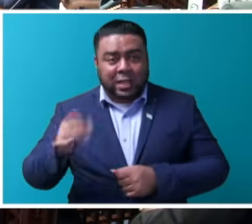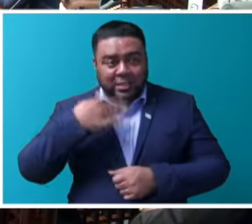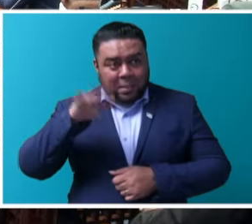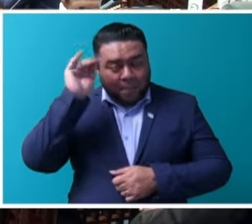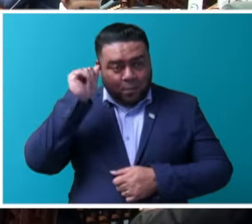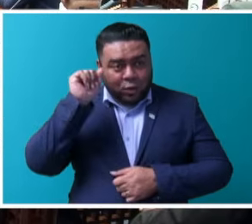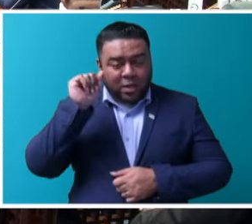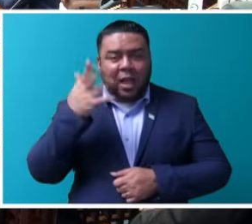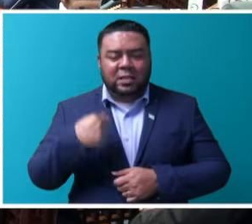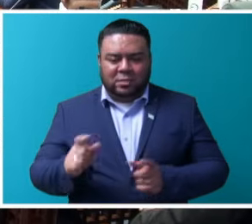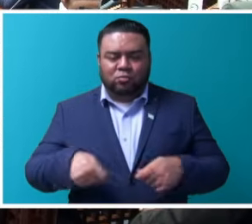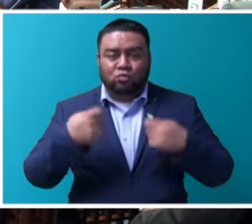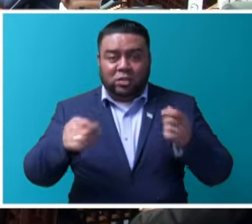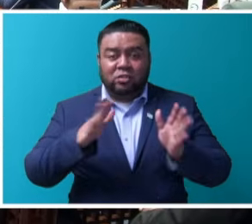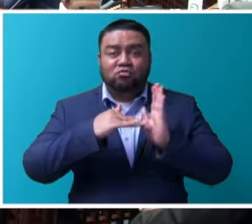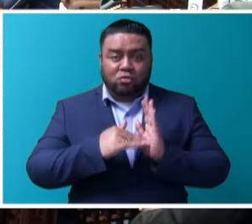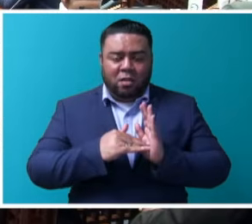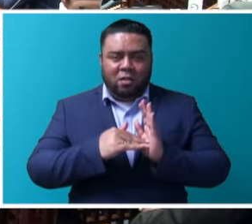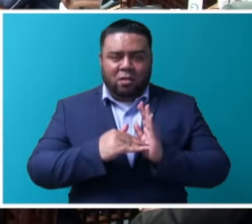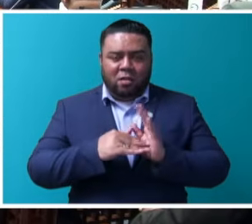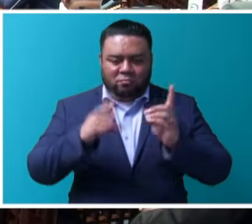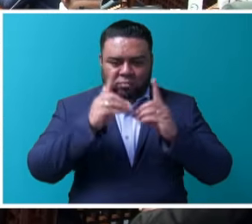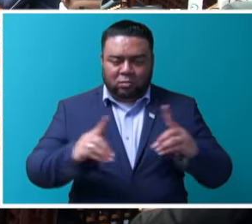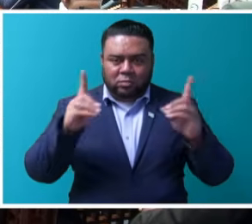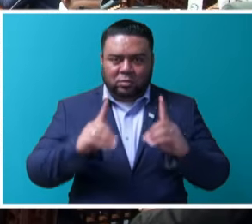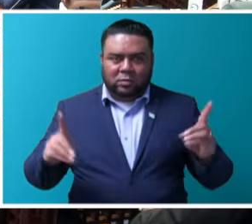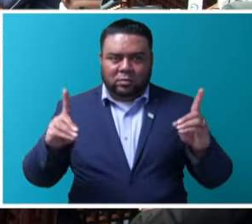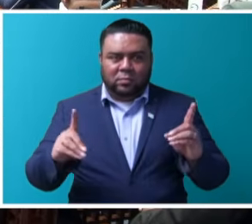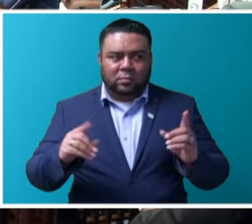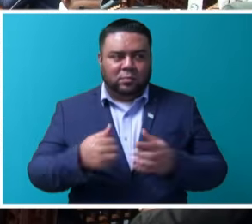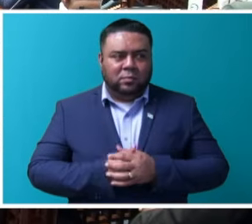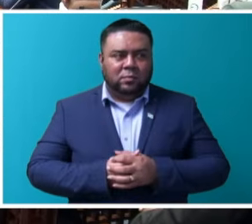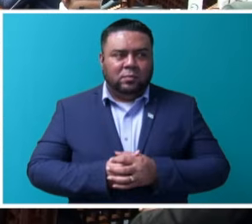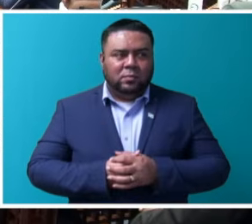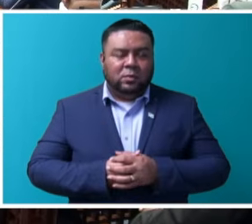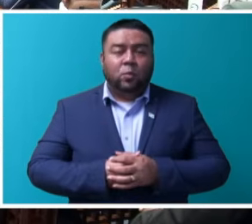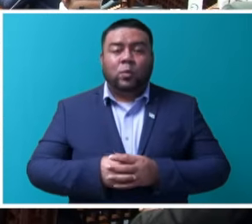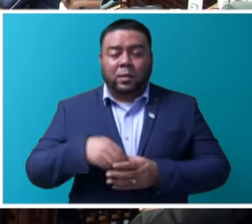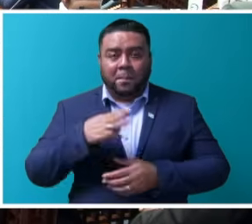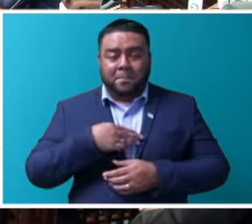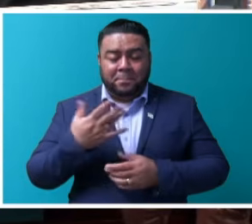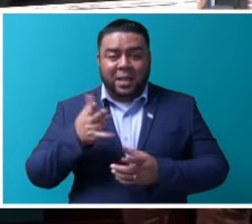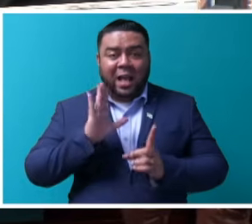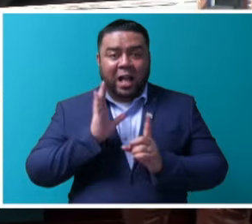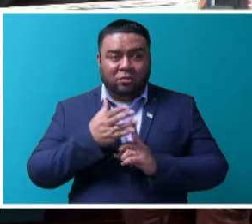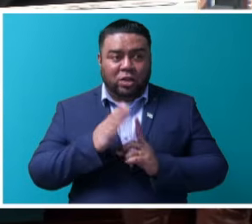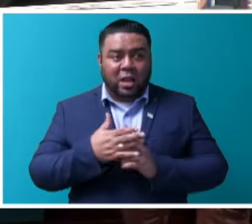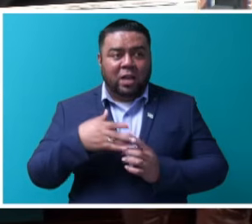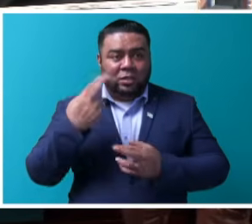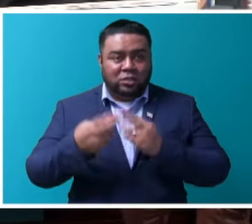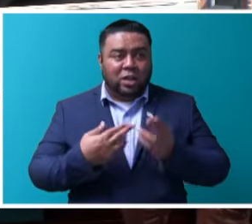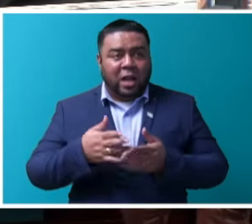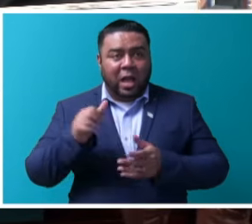Parliament has adorned his chair with the assistance of Ministry of Tauke and Culture, Heritage and